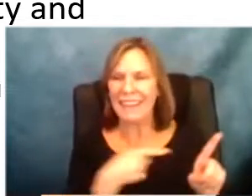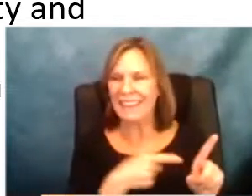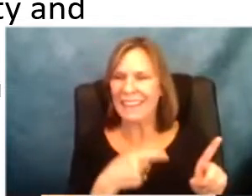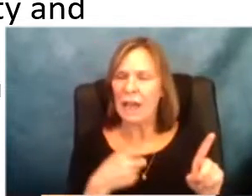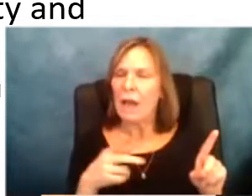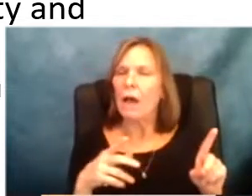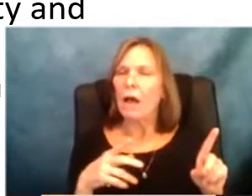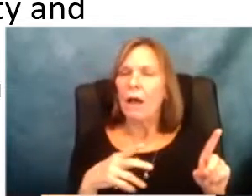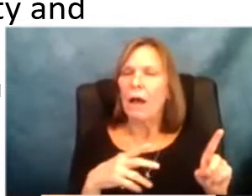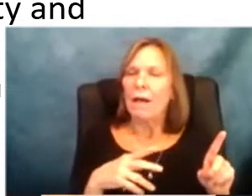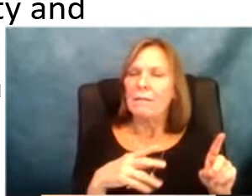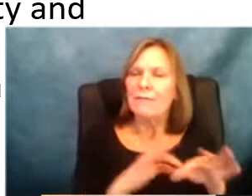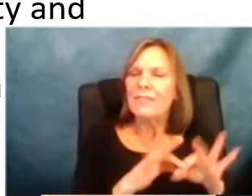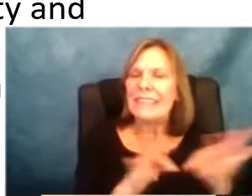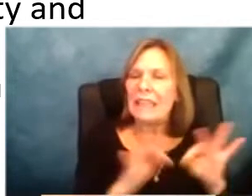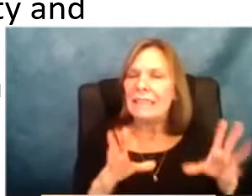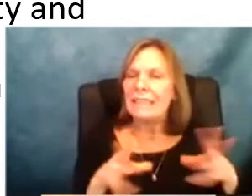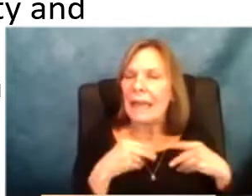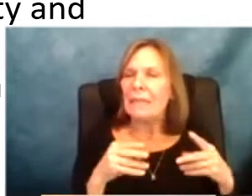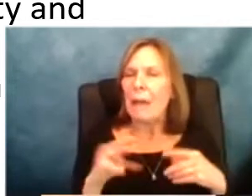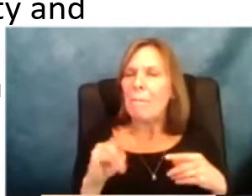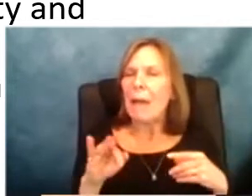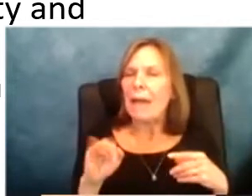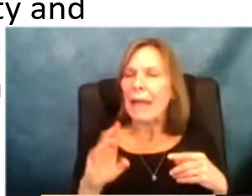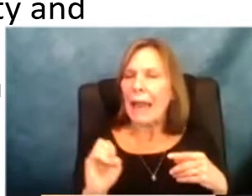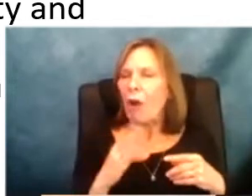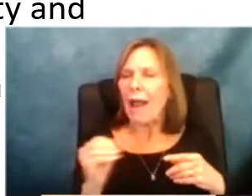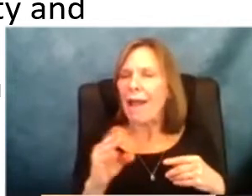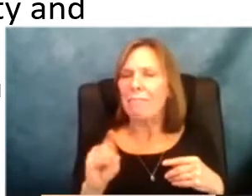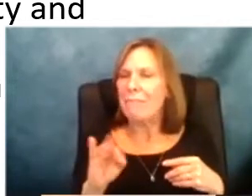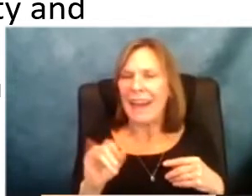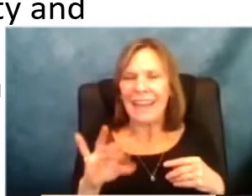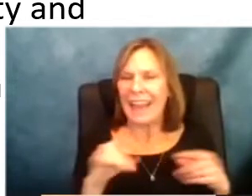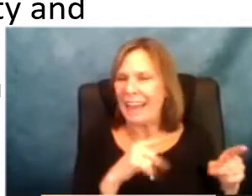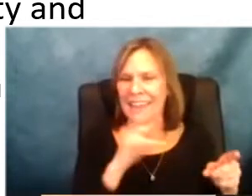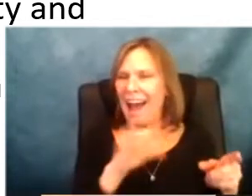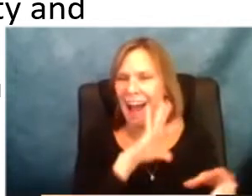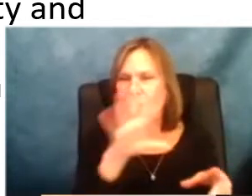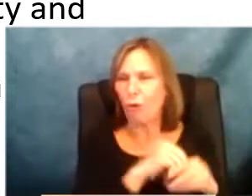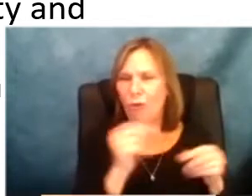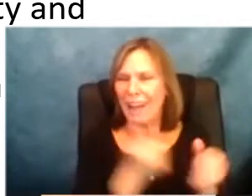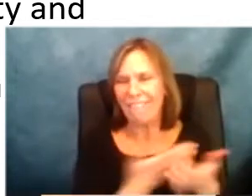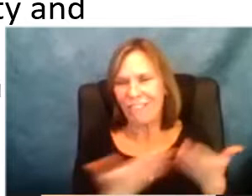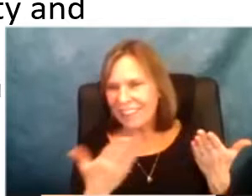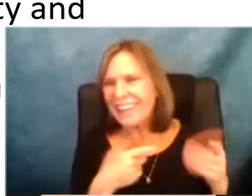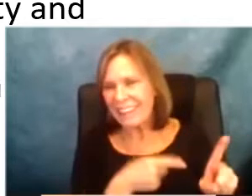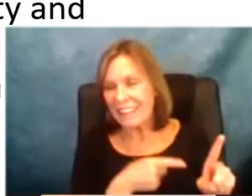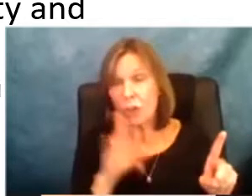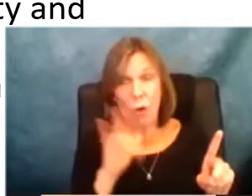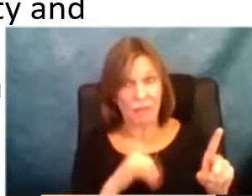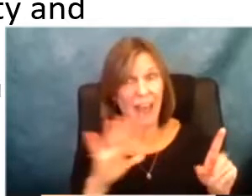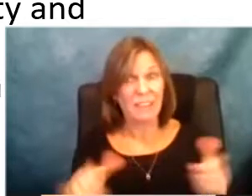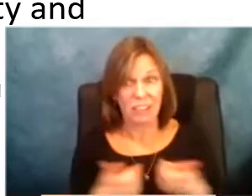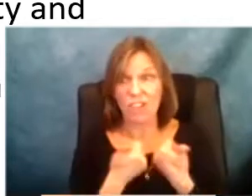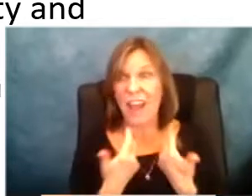Medicaid, and just don't capture everything. So that's challenging because,